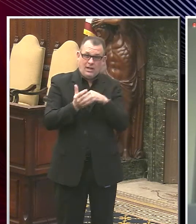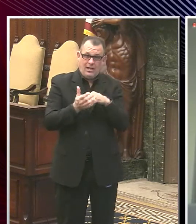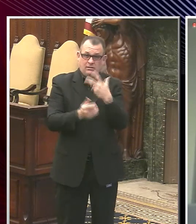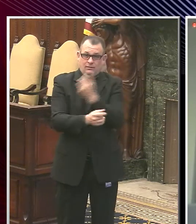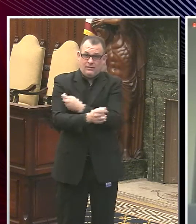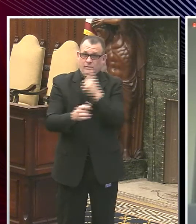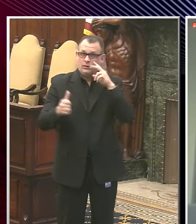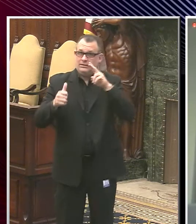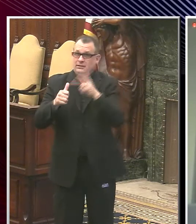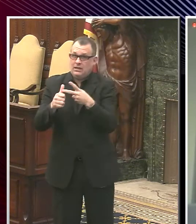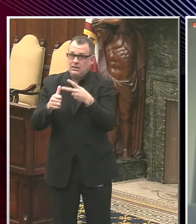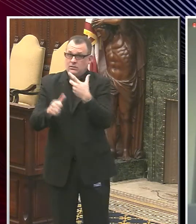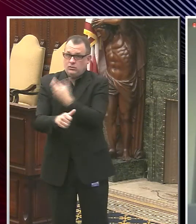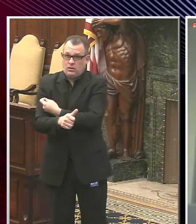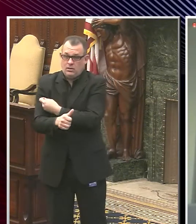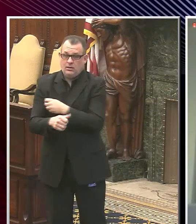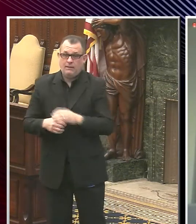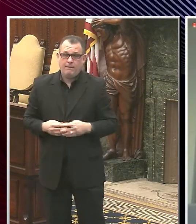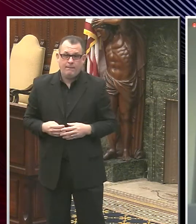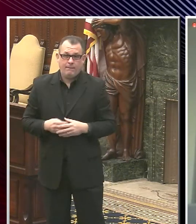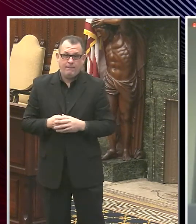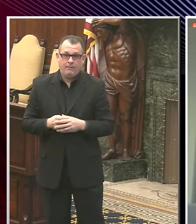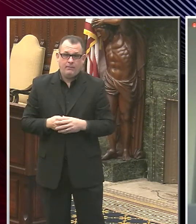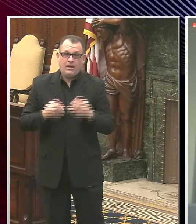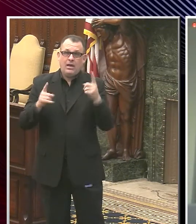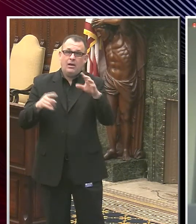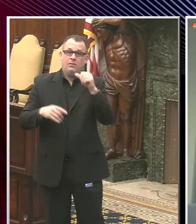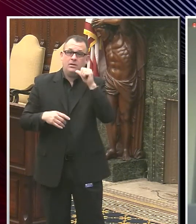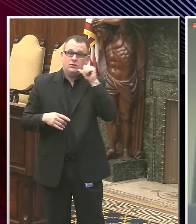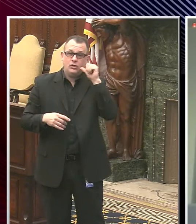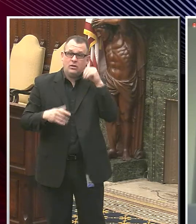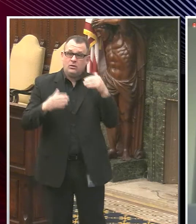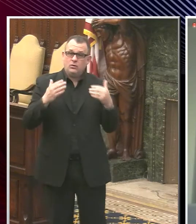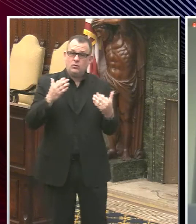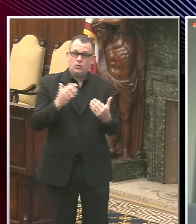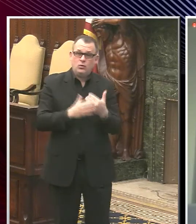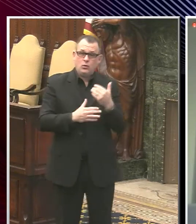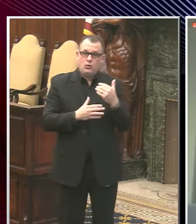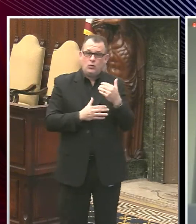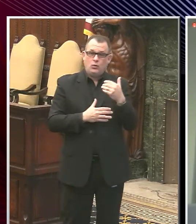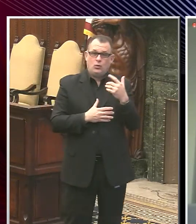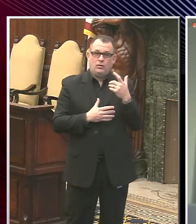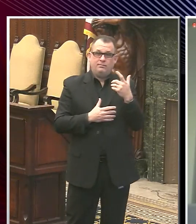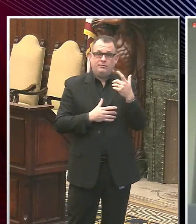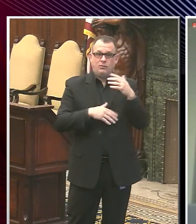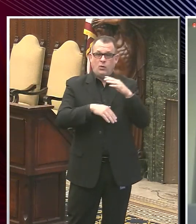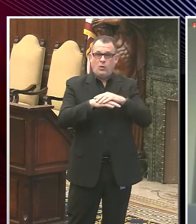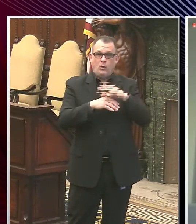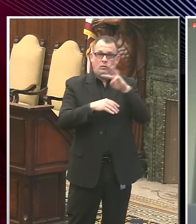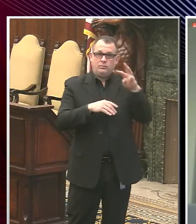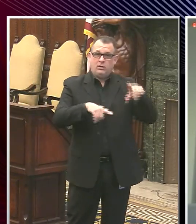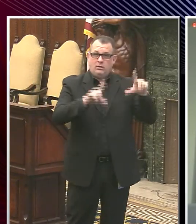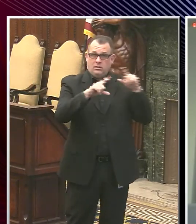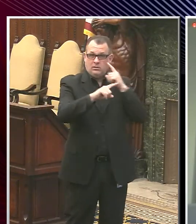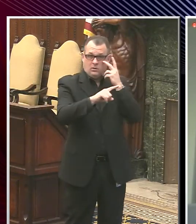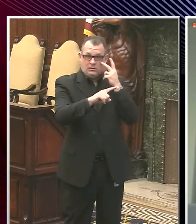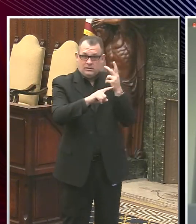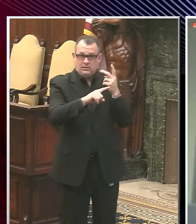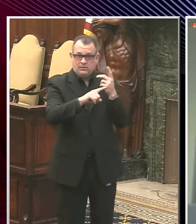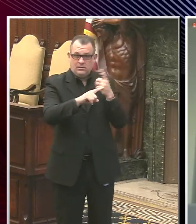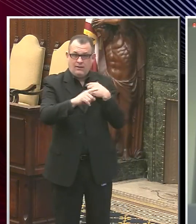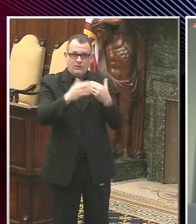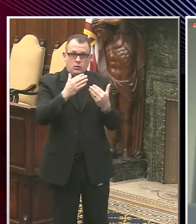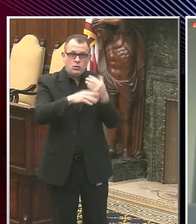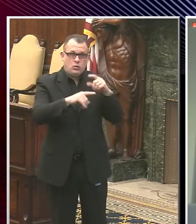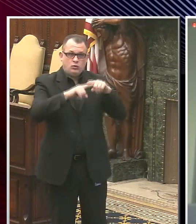doses. Now, launched yesterday, we have a new expanded dashboard on our website that gives you an update on our vaccination progress. It